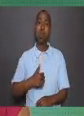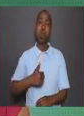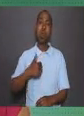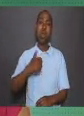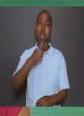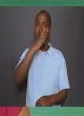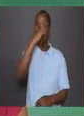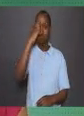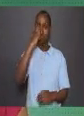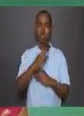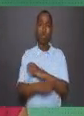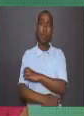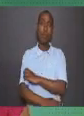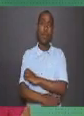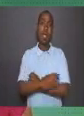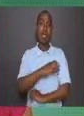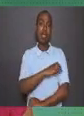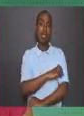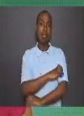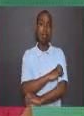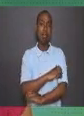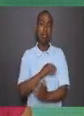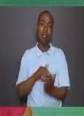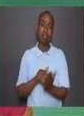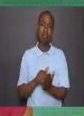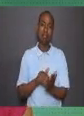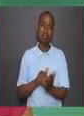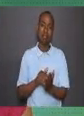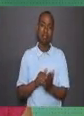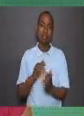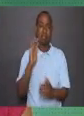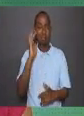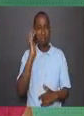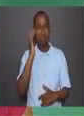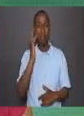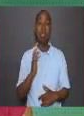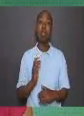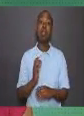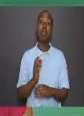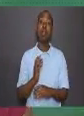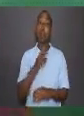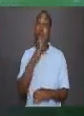reason muscles become weak and painful after exercising.